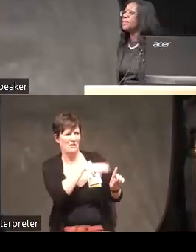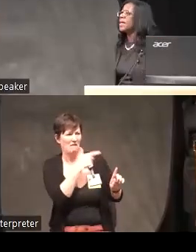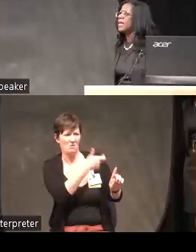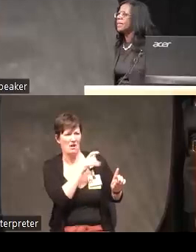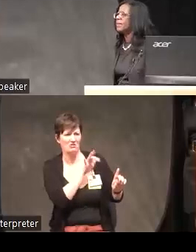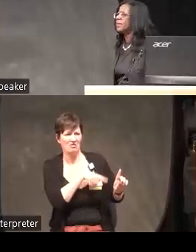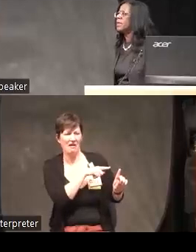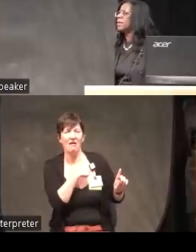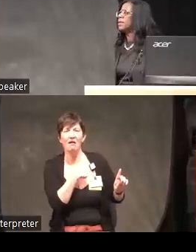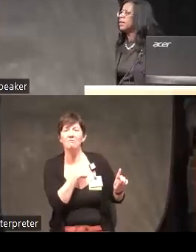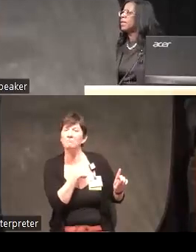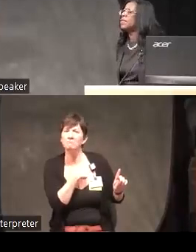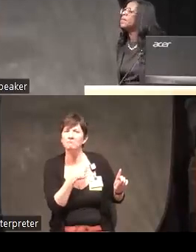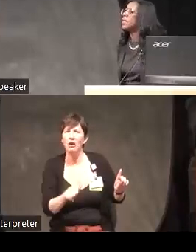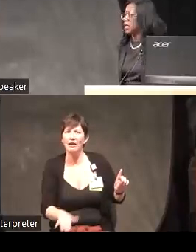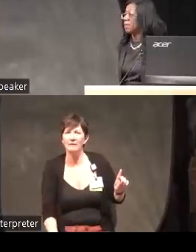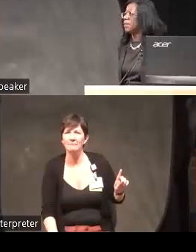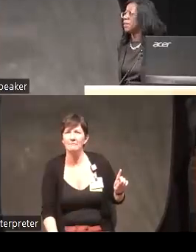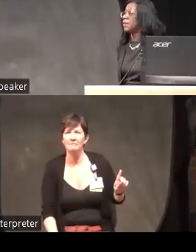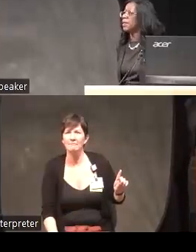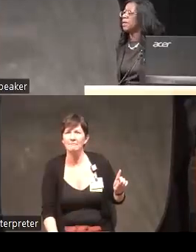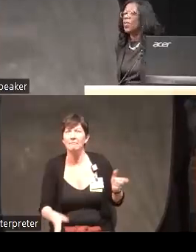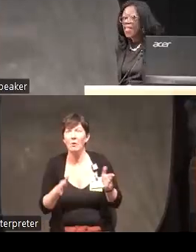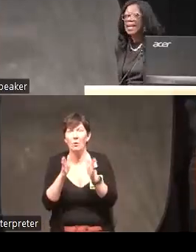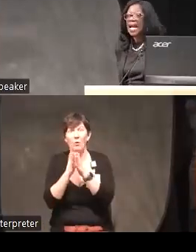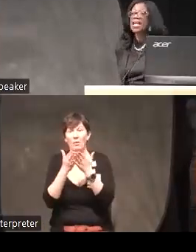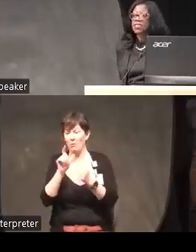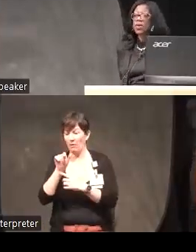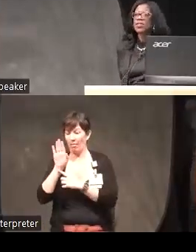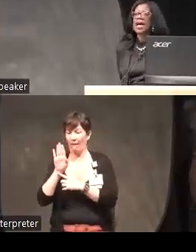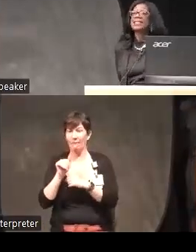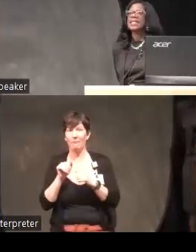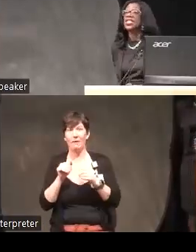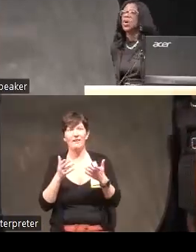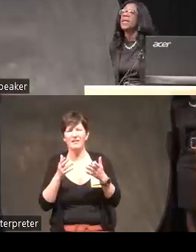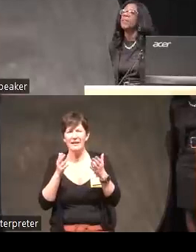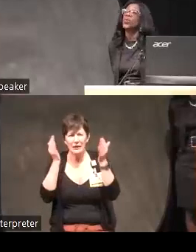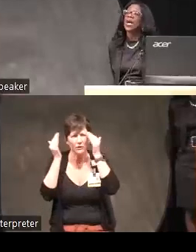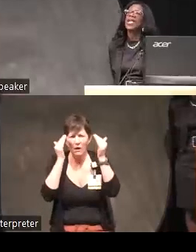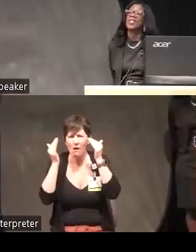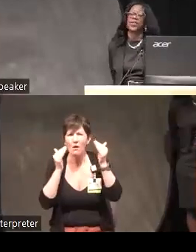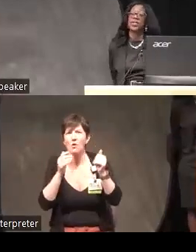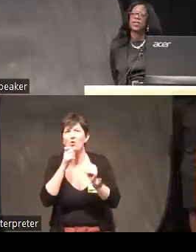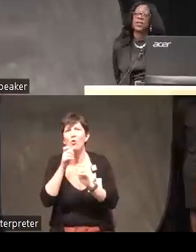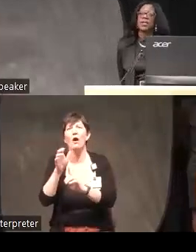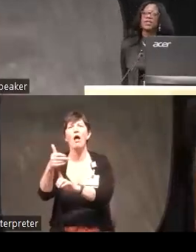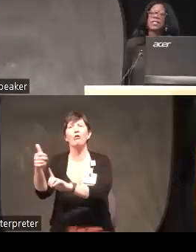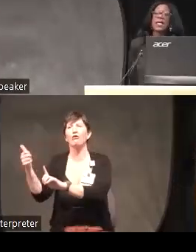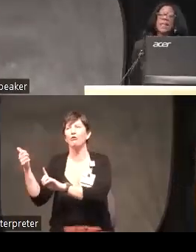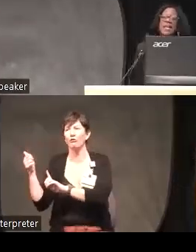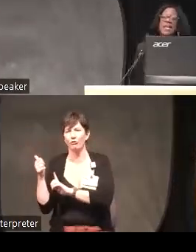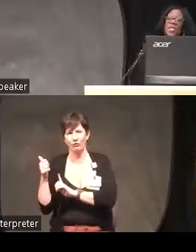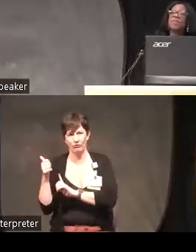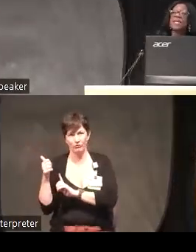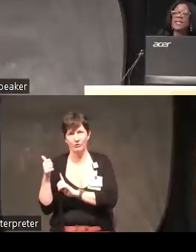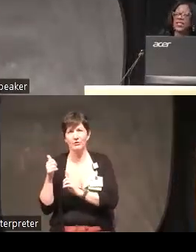Spend some time in the book club with that guy, those guys. Get to know people who are othered so that they